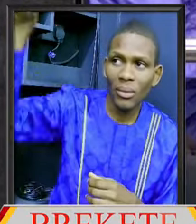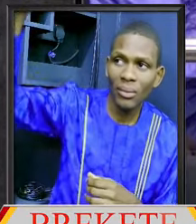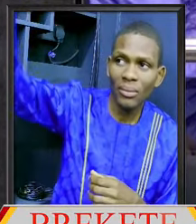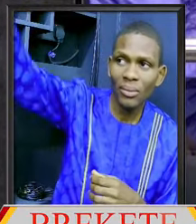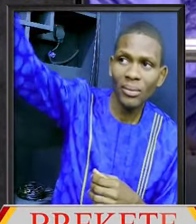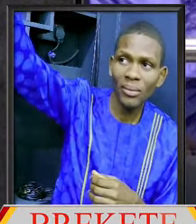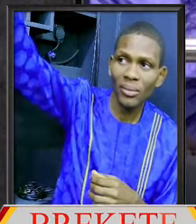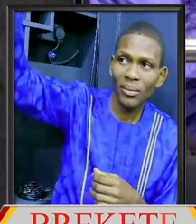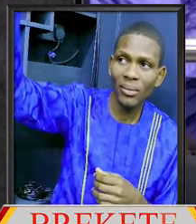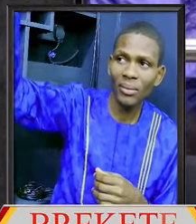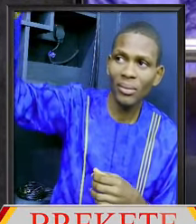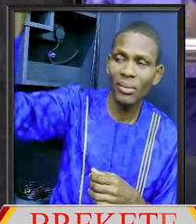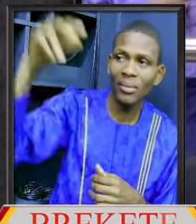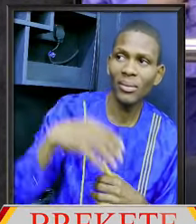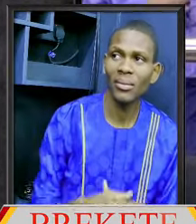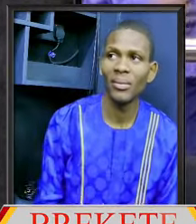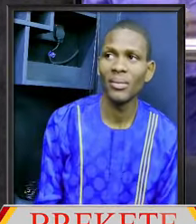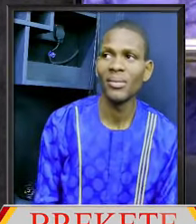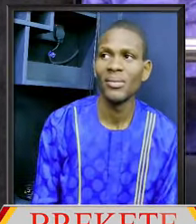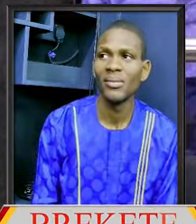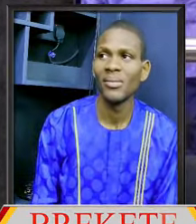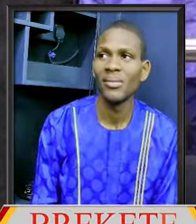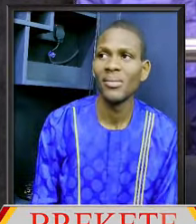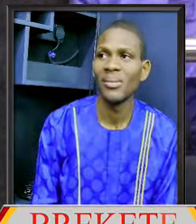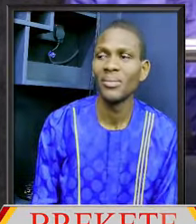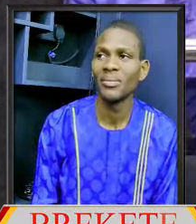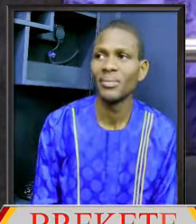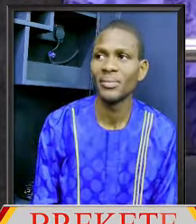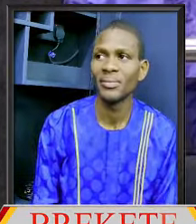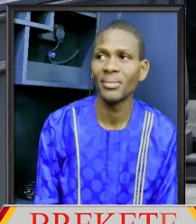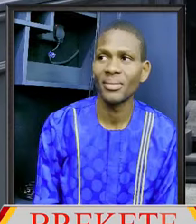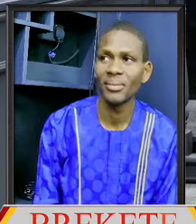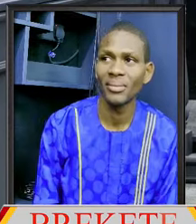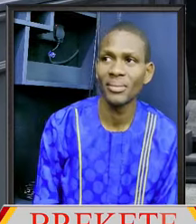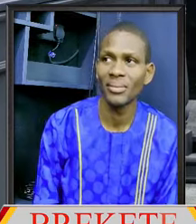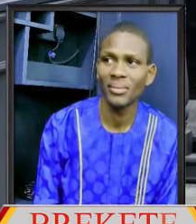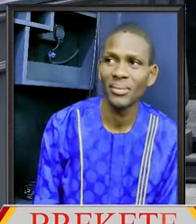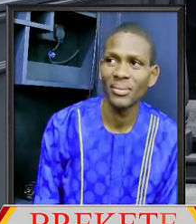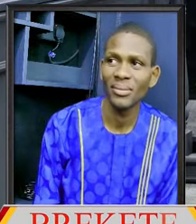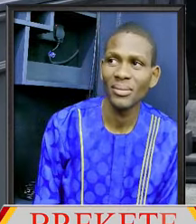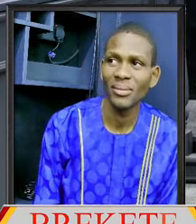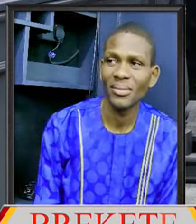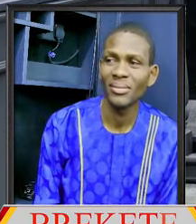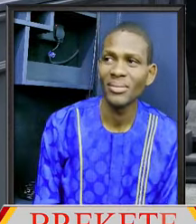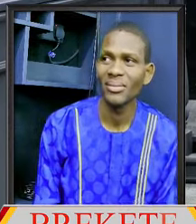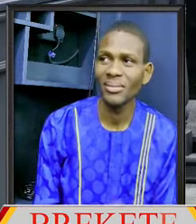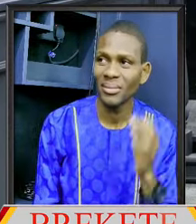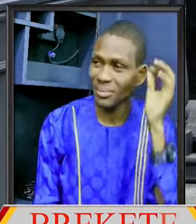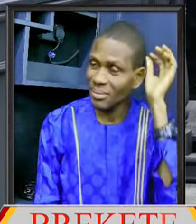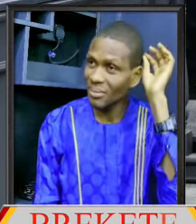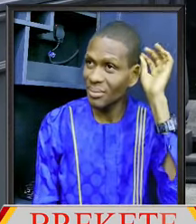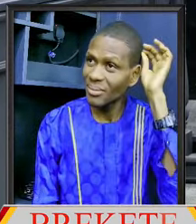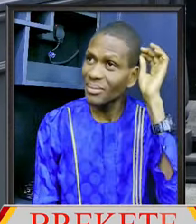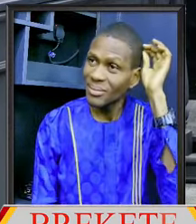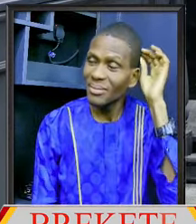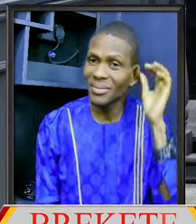May could not come out. Tell them to come. See, person where they do sign language, can't forget himself.